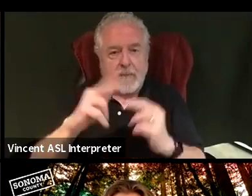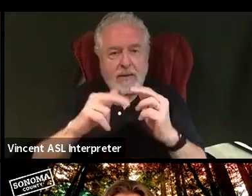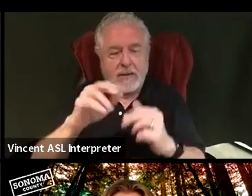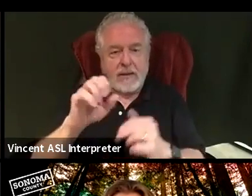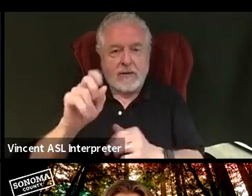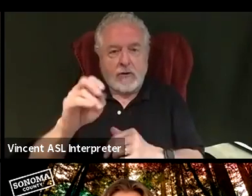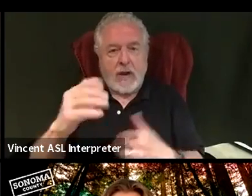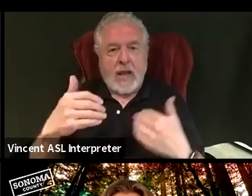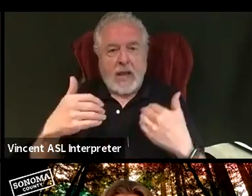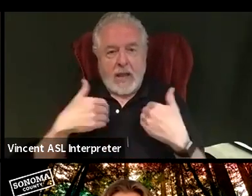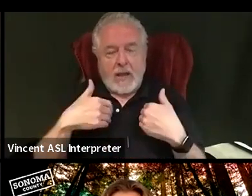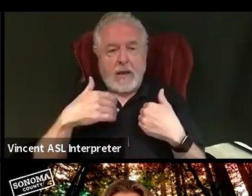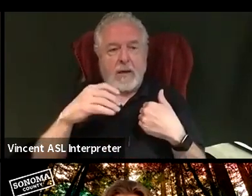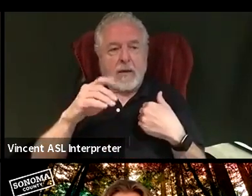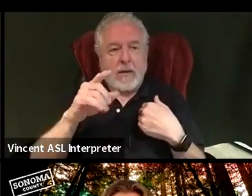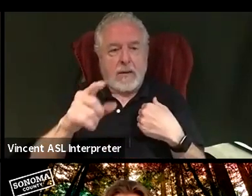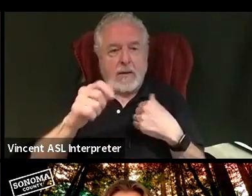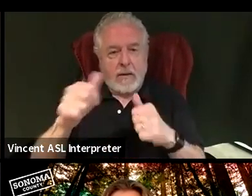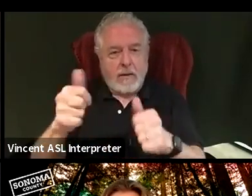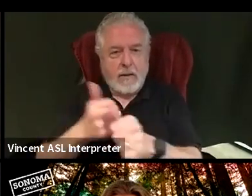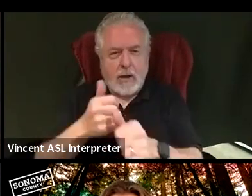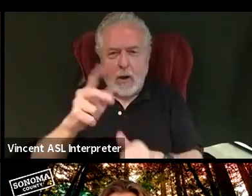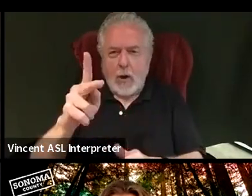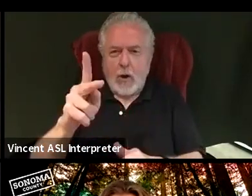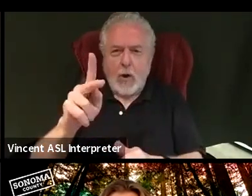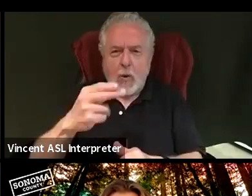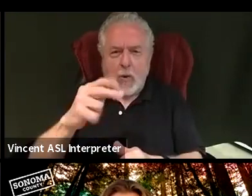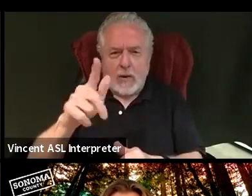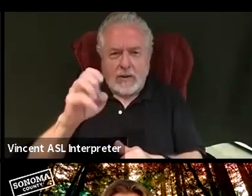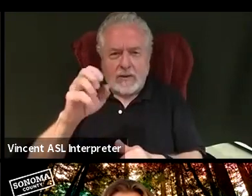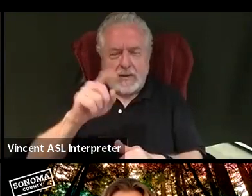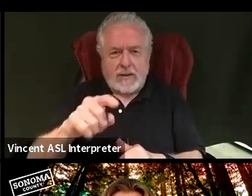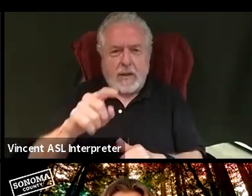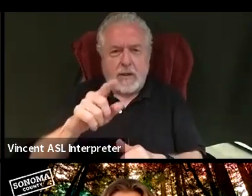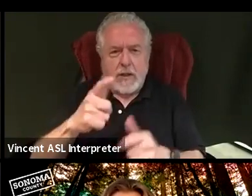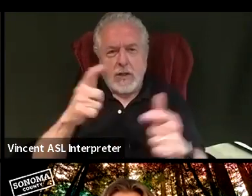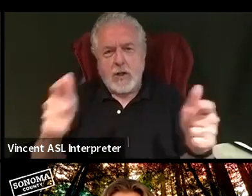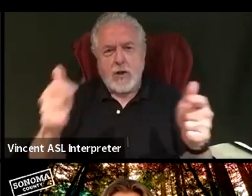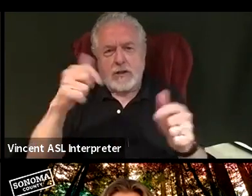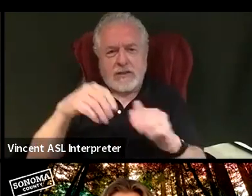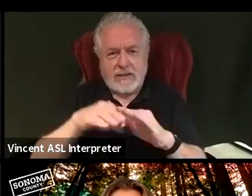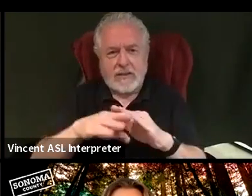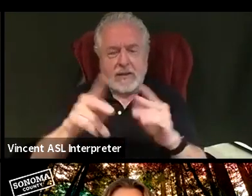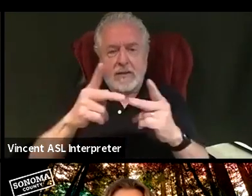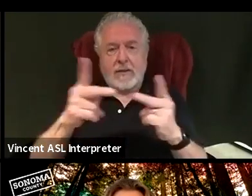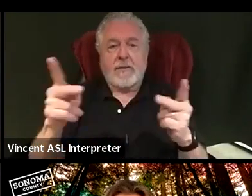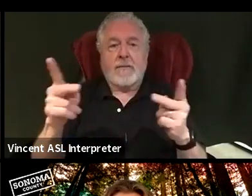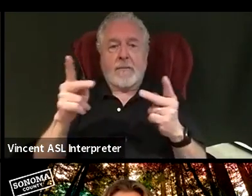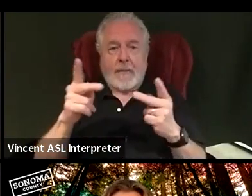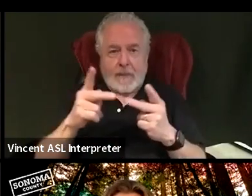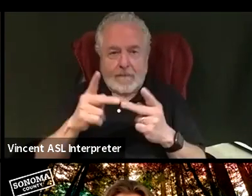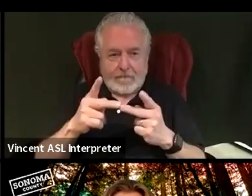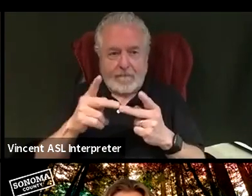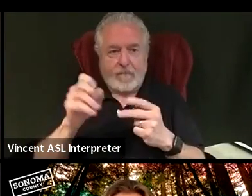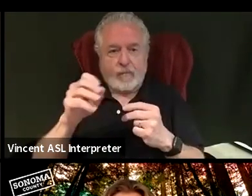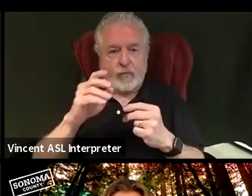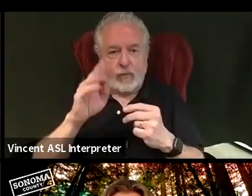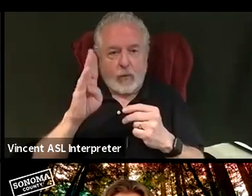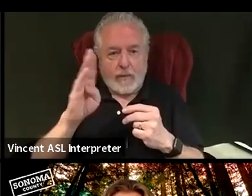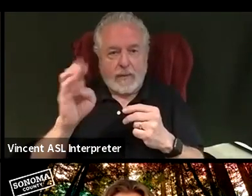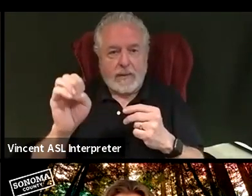has. So Airway is behind Kohl's. We're going to be moving that into a large indoor space. And so we're